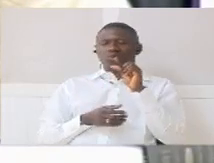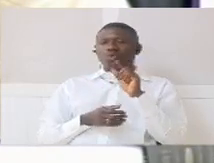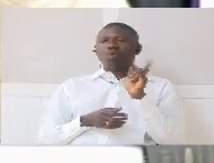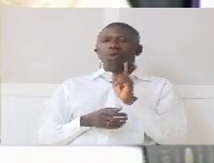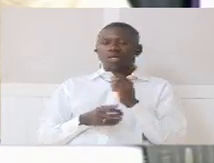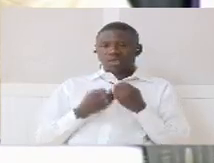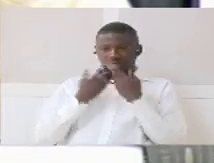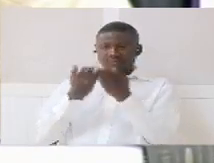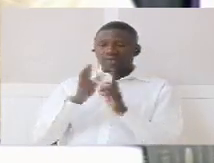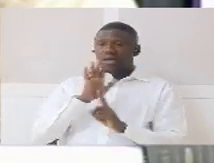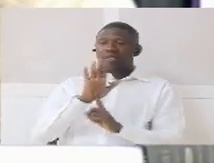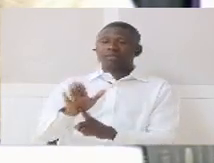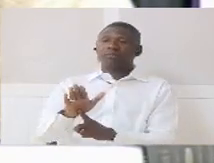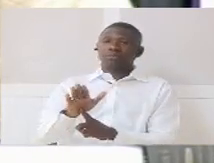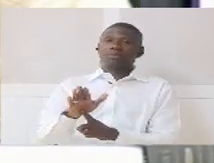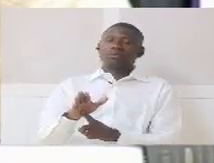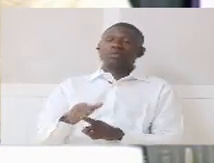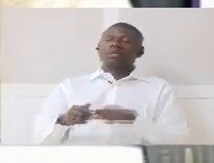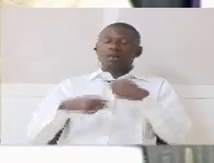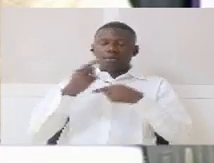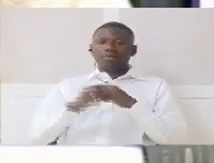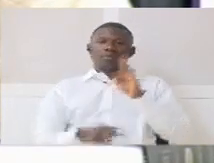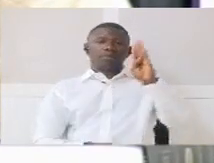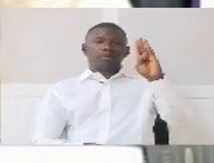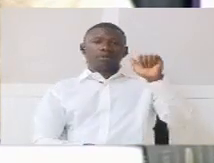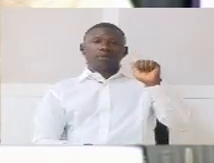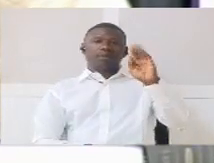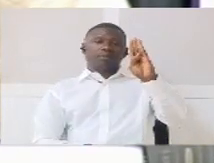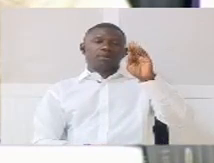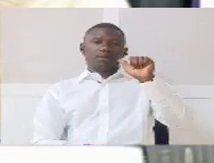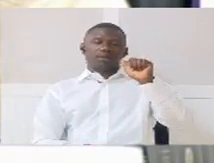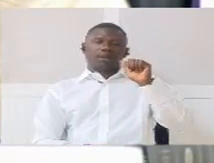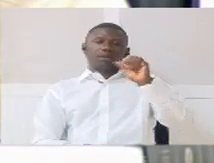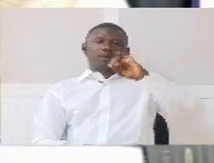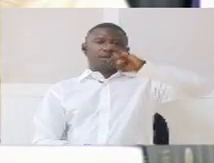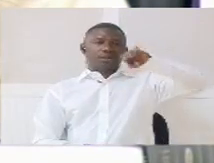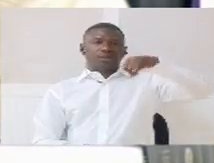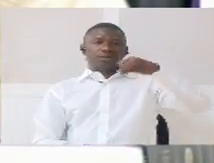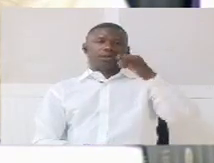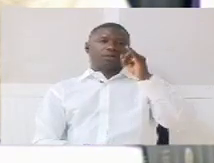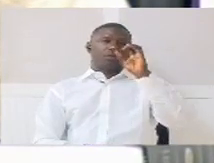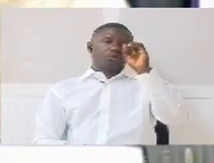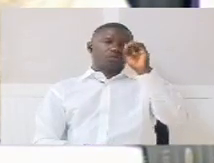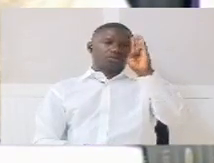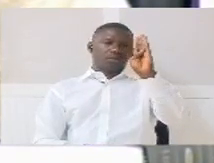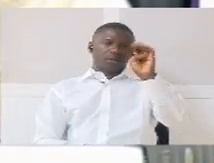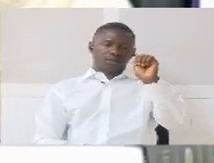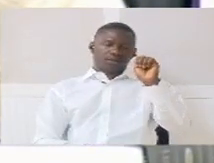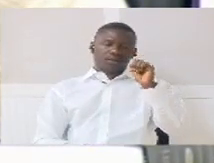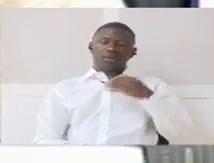can, what I can give you as an example was Baba Job. I know that.